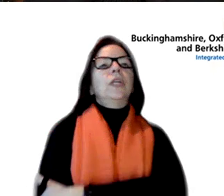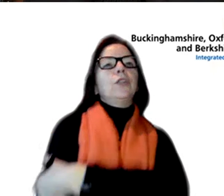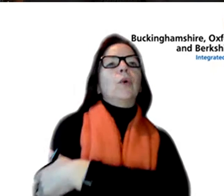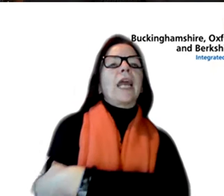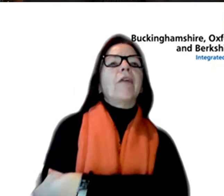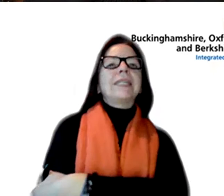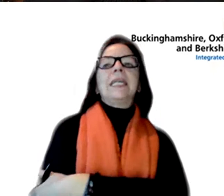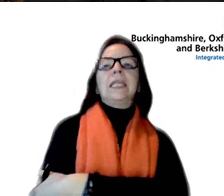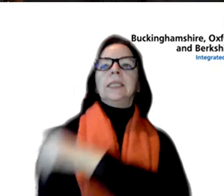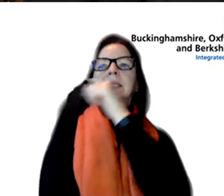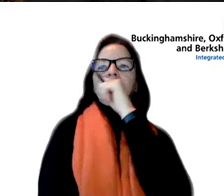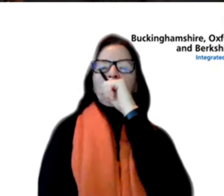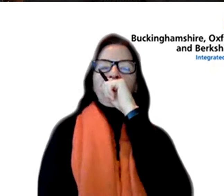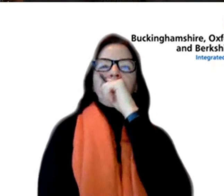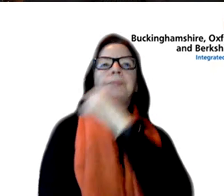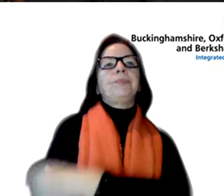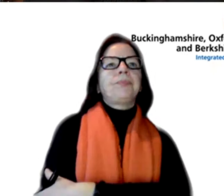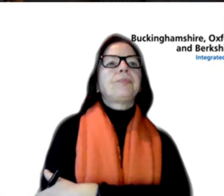schedule your carers in?